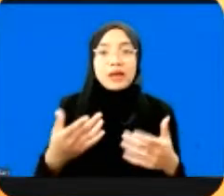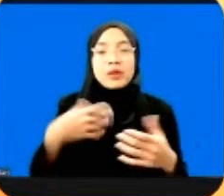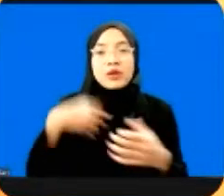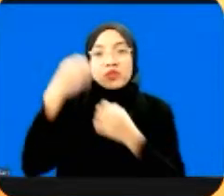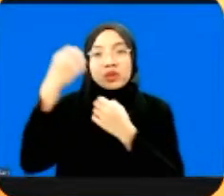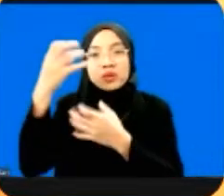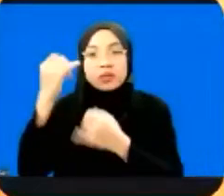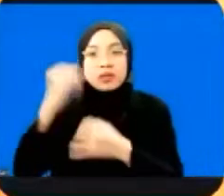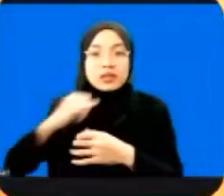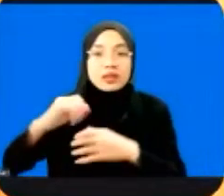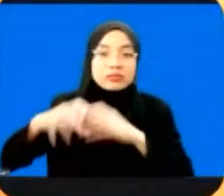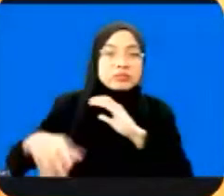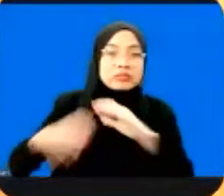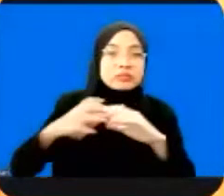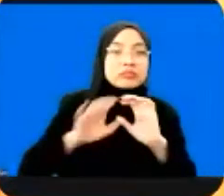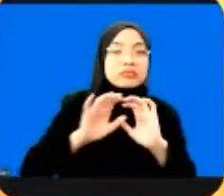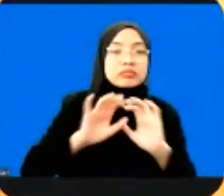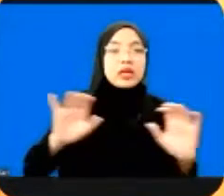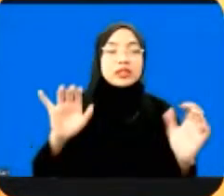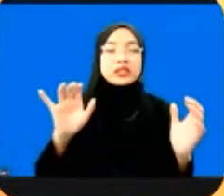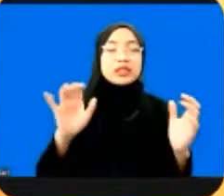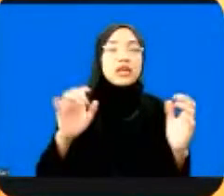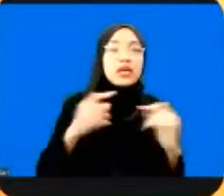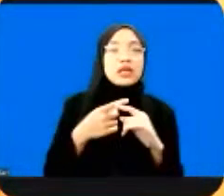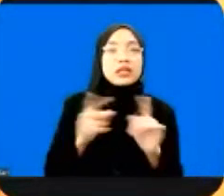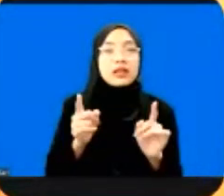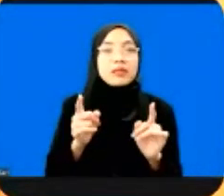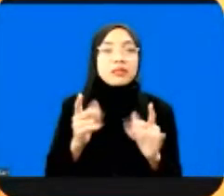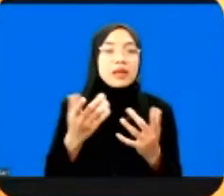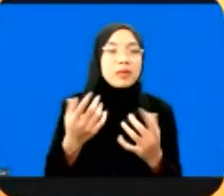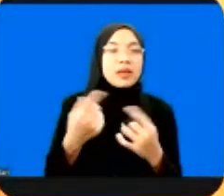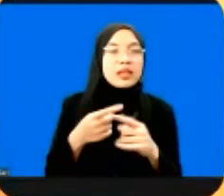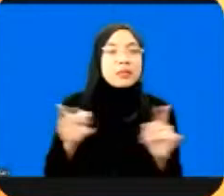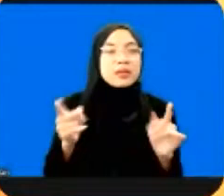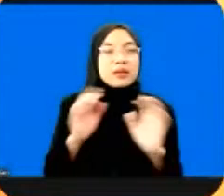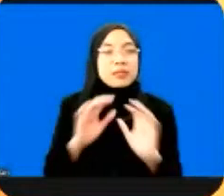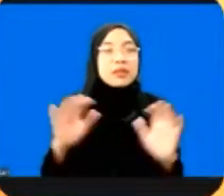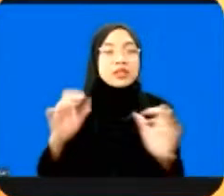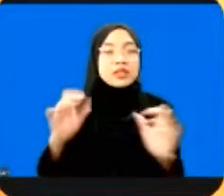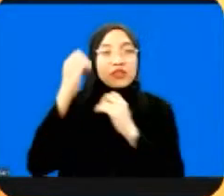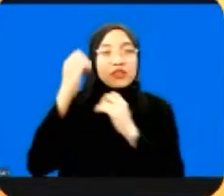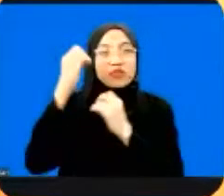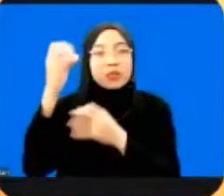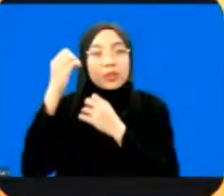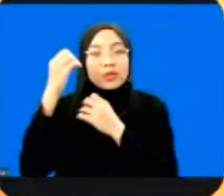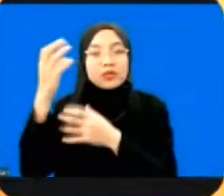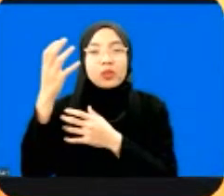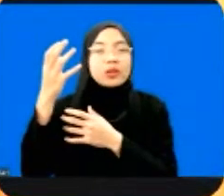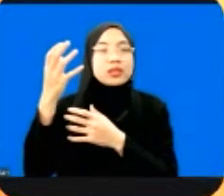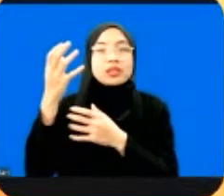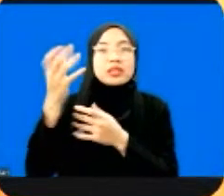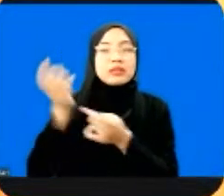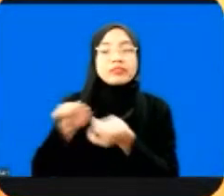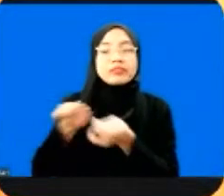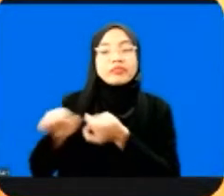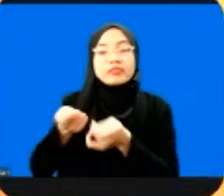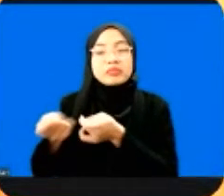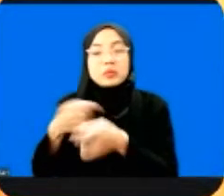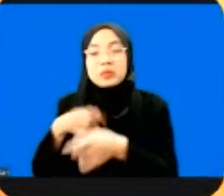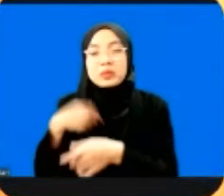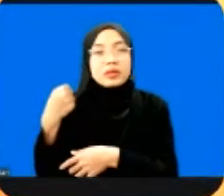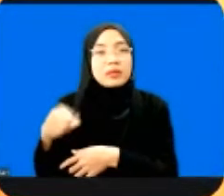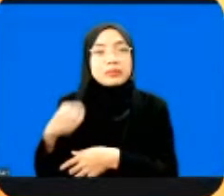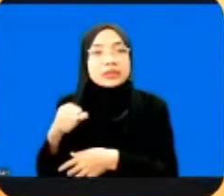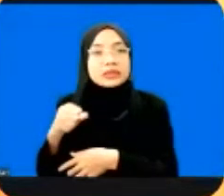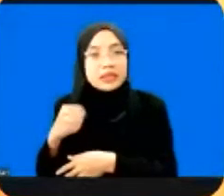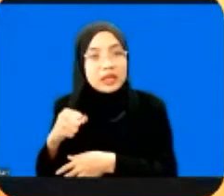too many information or uncoordinated information, inconsistent information, imbalanced portion of communication